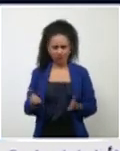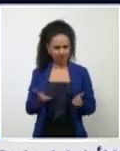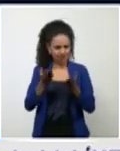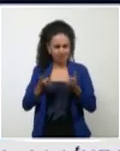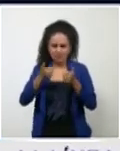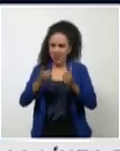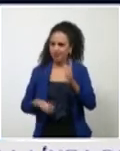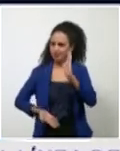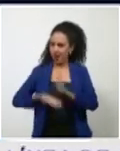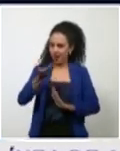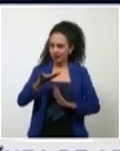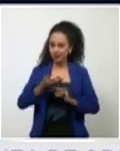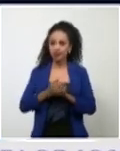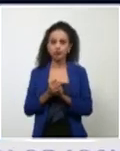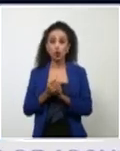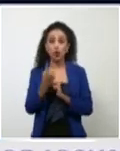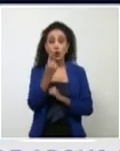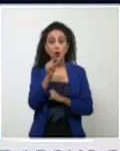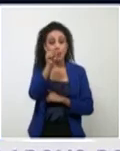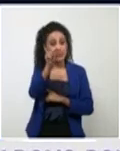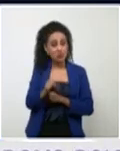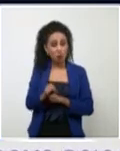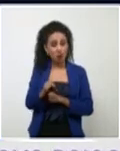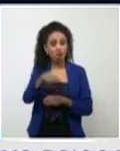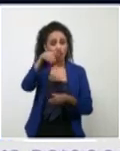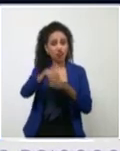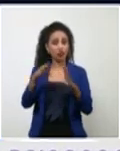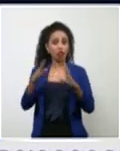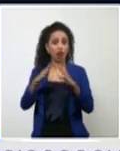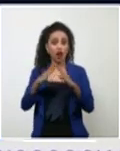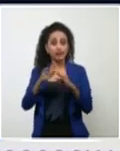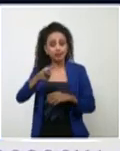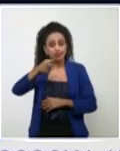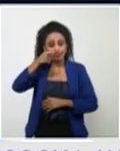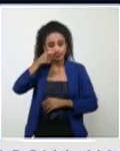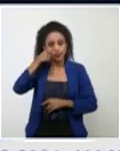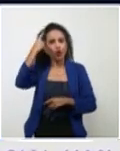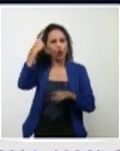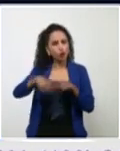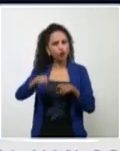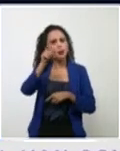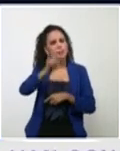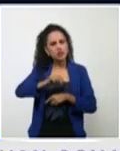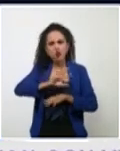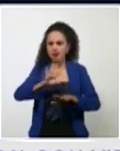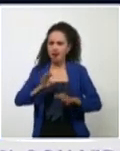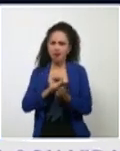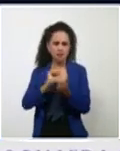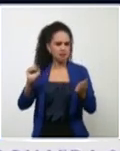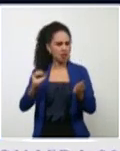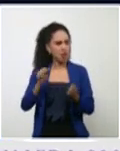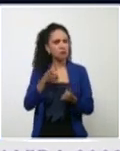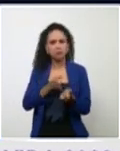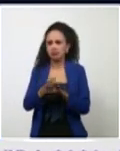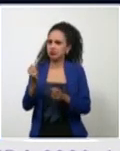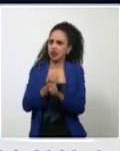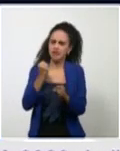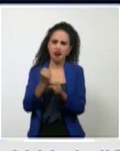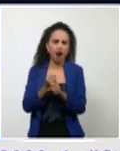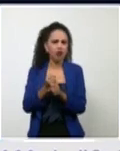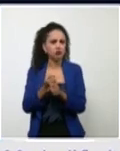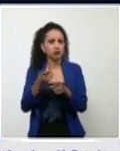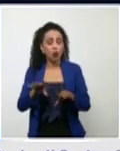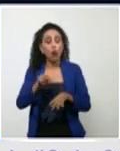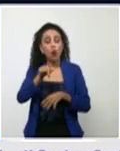some still under home restrictions, and others incorporated into their activities. Today we are